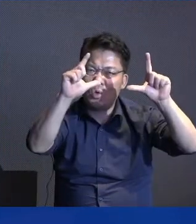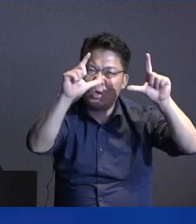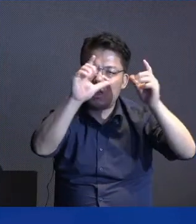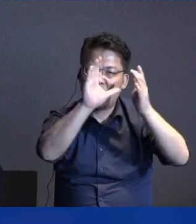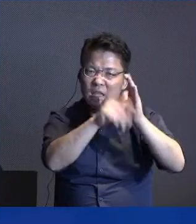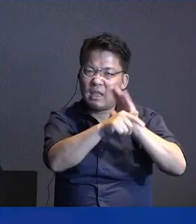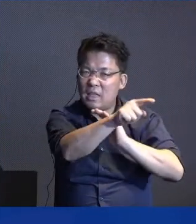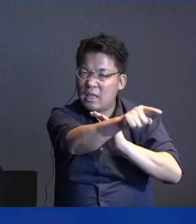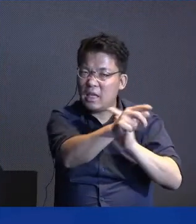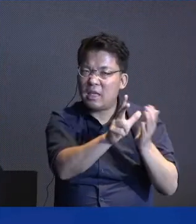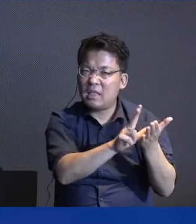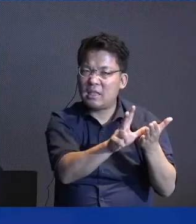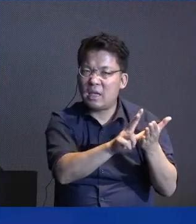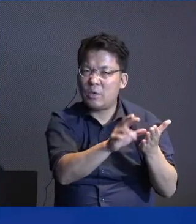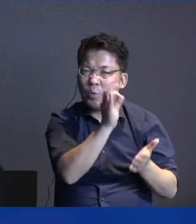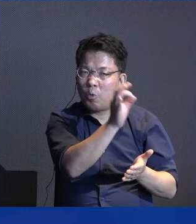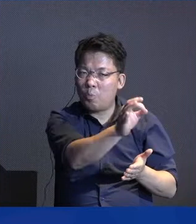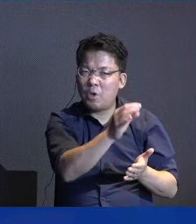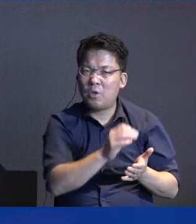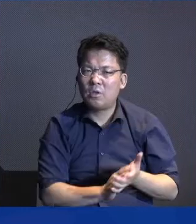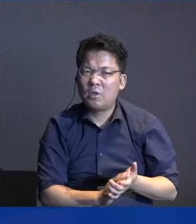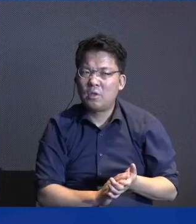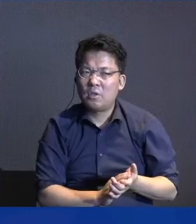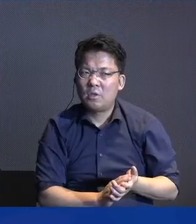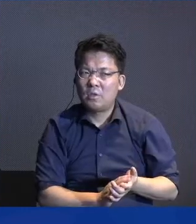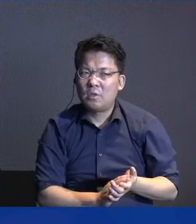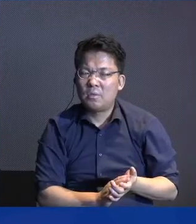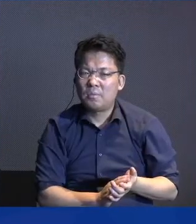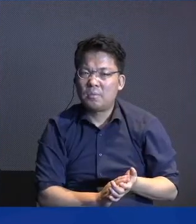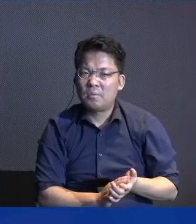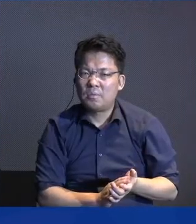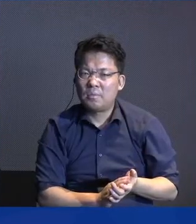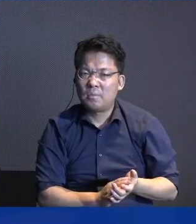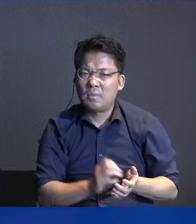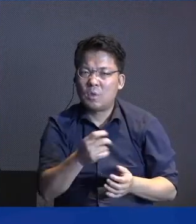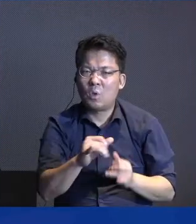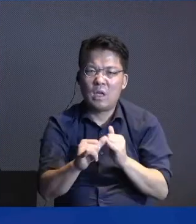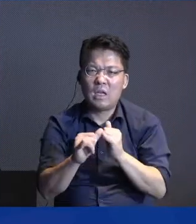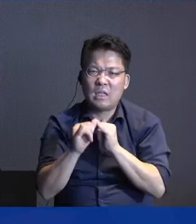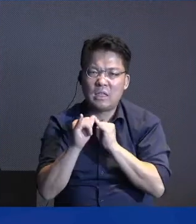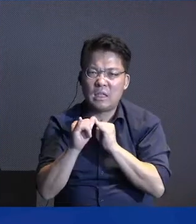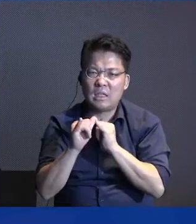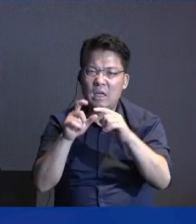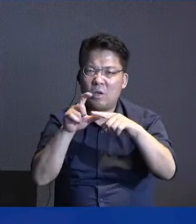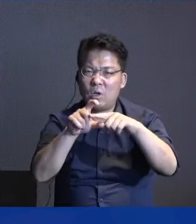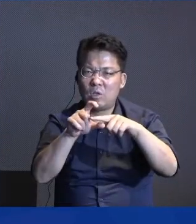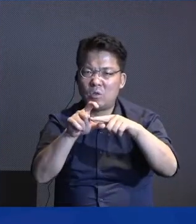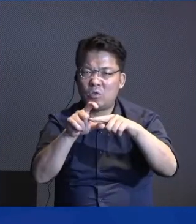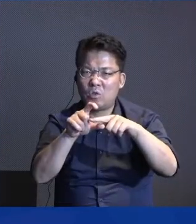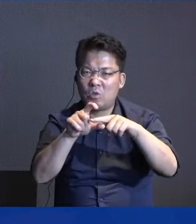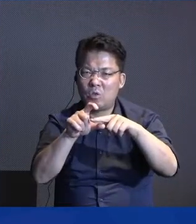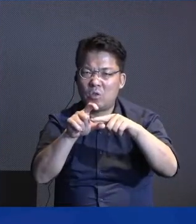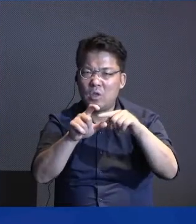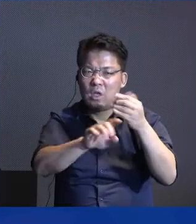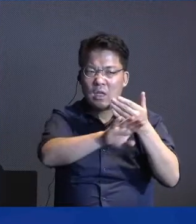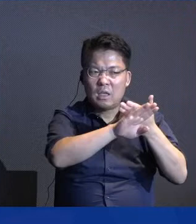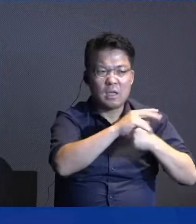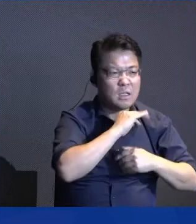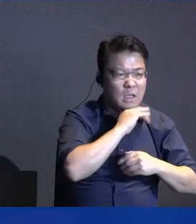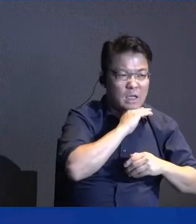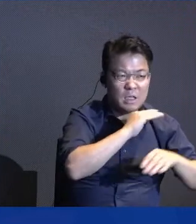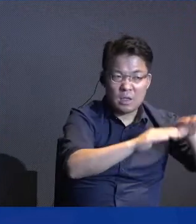Suicide rate is higher in old age group than in other age groups. So if you look at suicide rates of South Korea